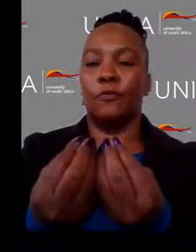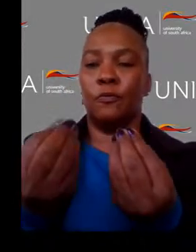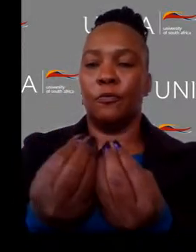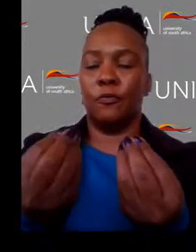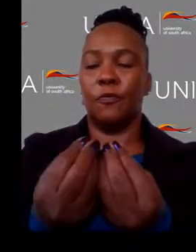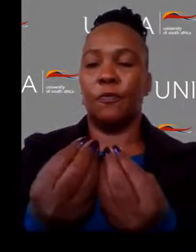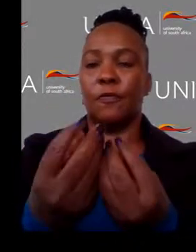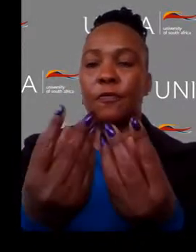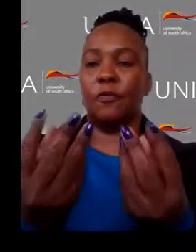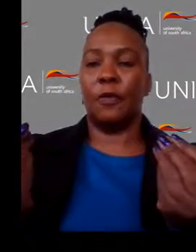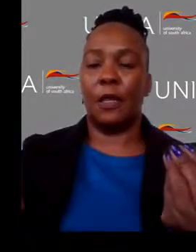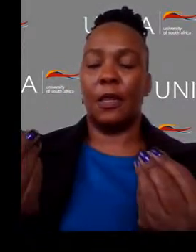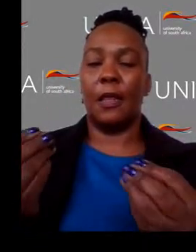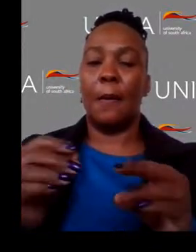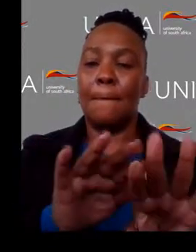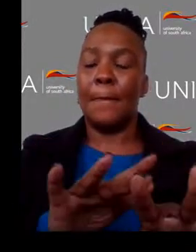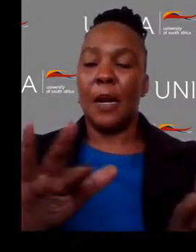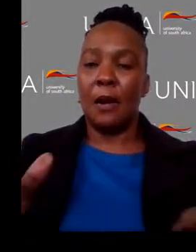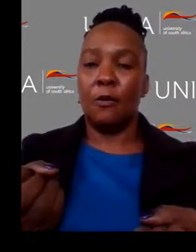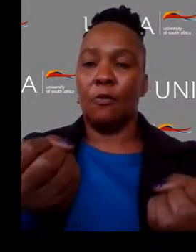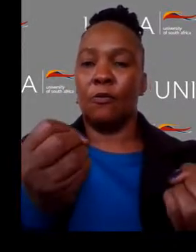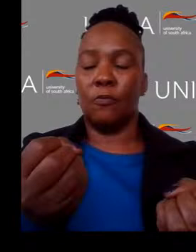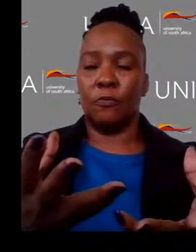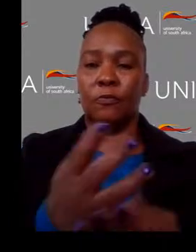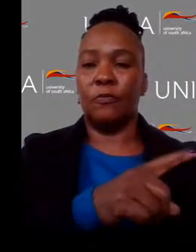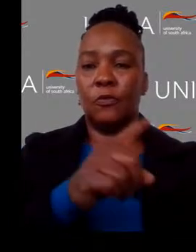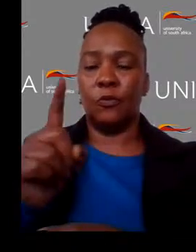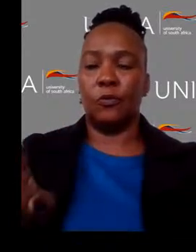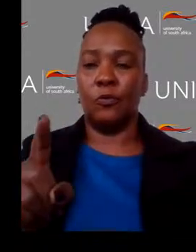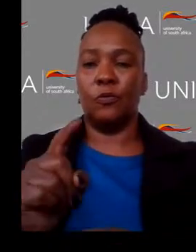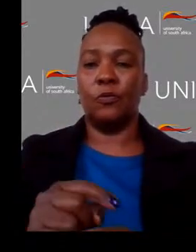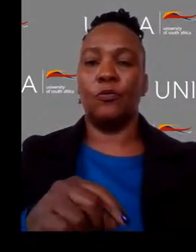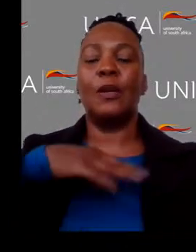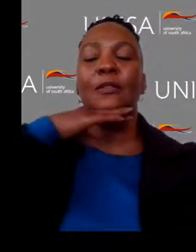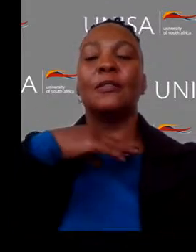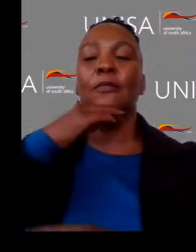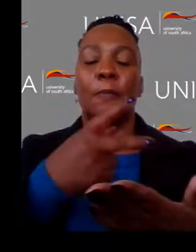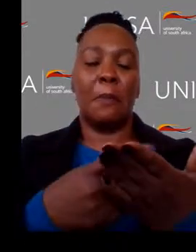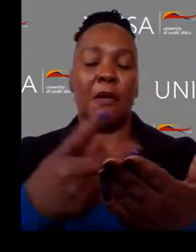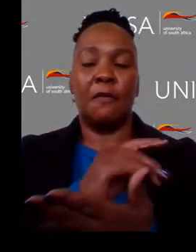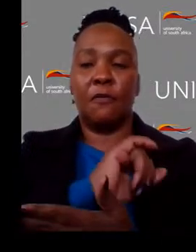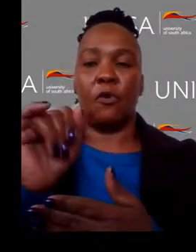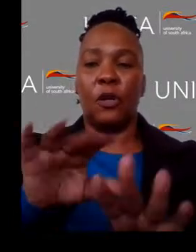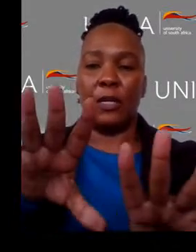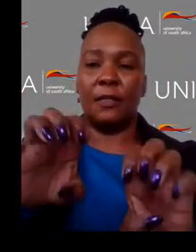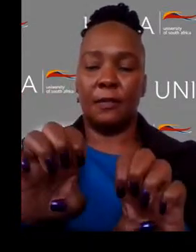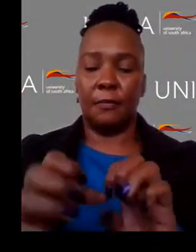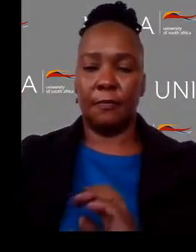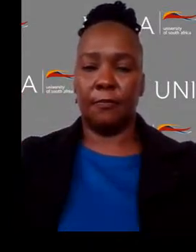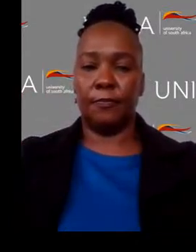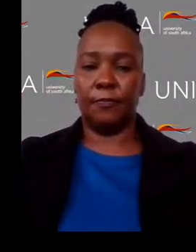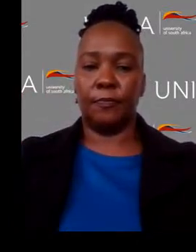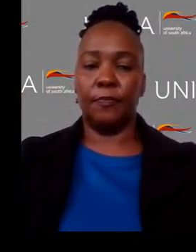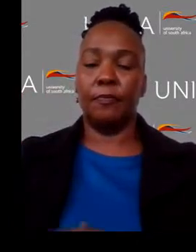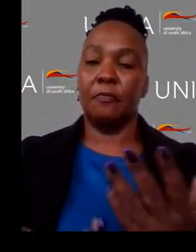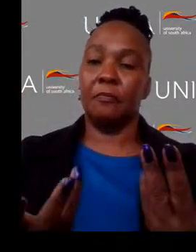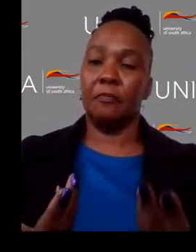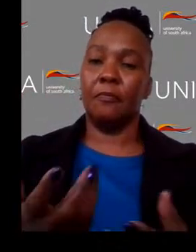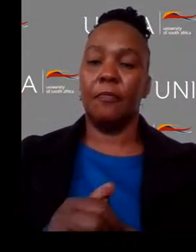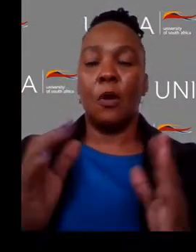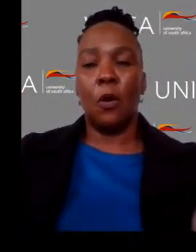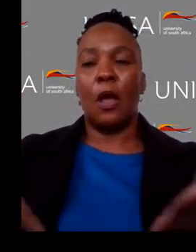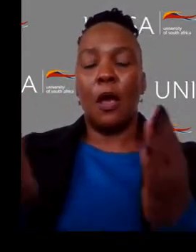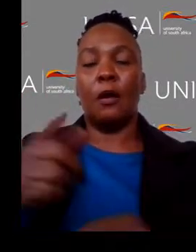Braille material was only provided to you to ensure that you are adequately prepared for your exams. We encourage you